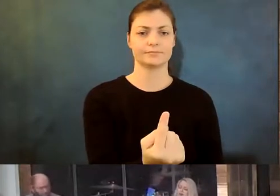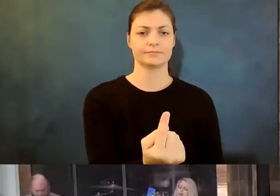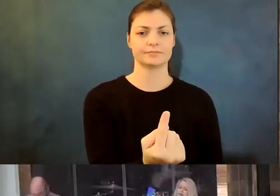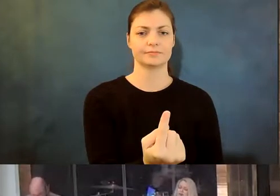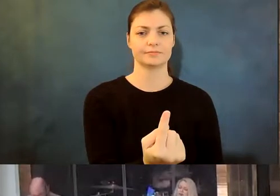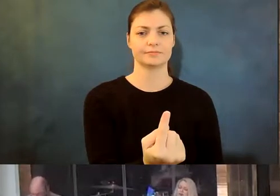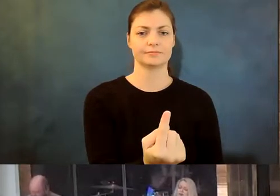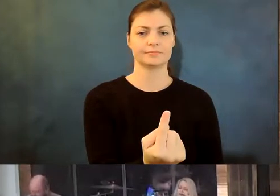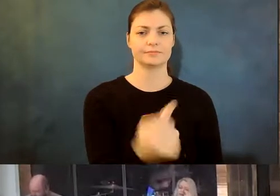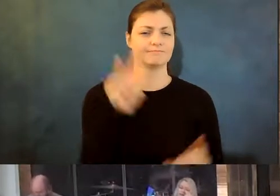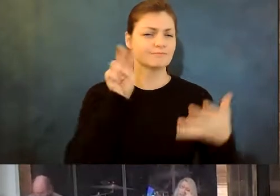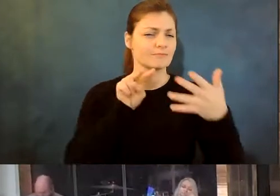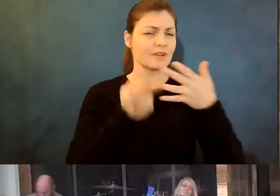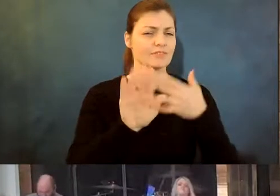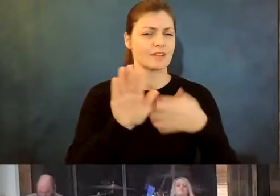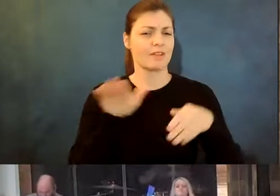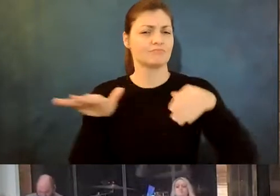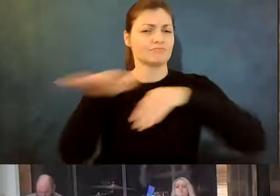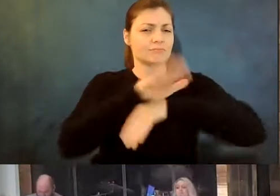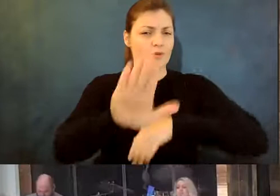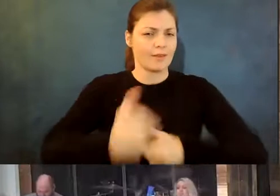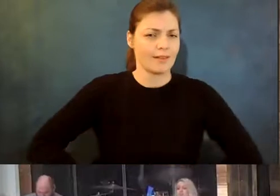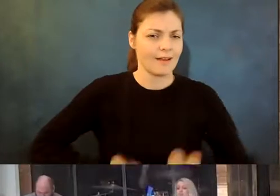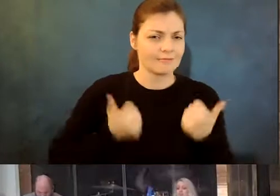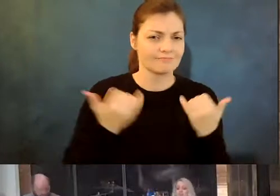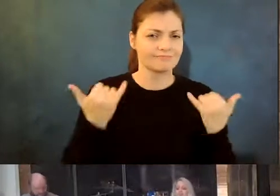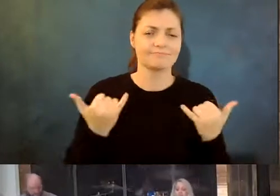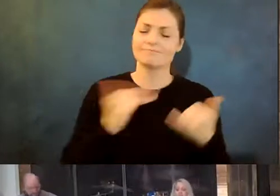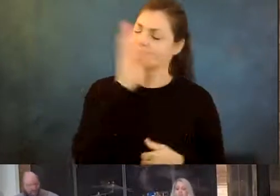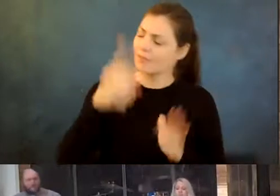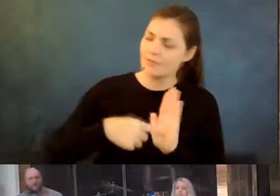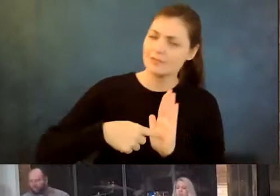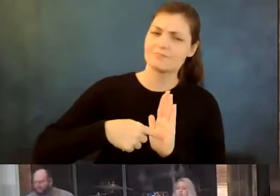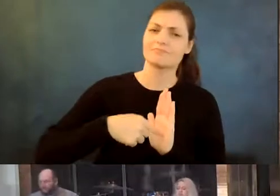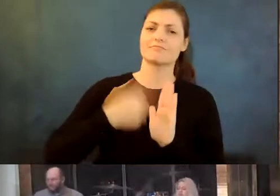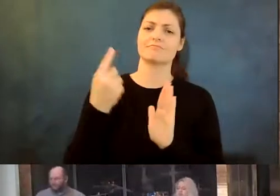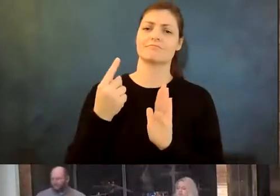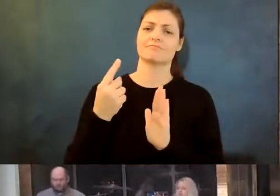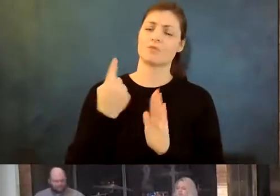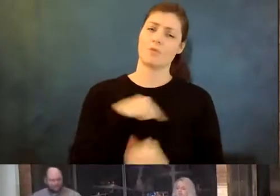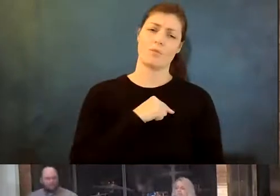Never once did we ever walk alone. Prophesy over your life, come on. Never once.